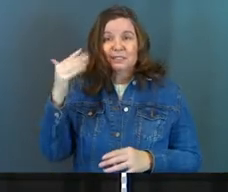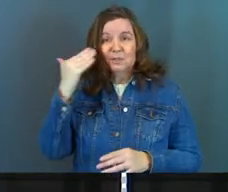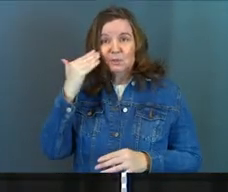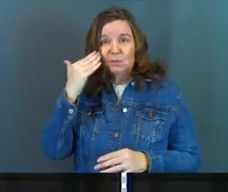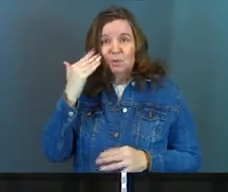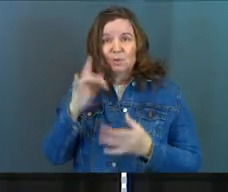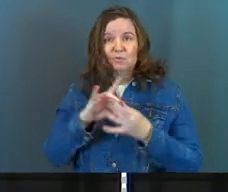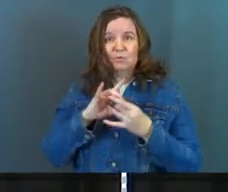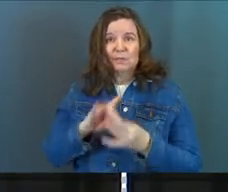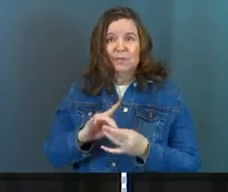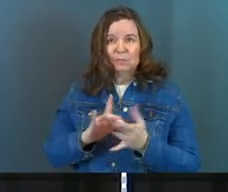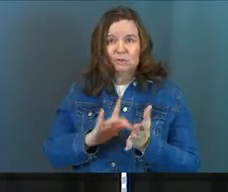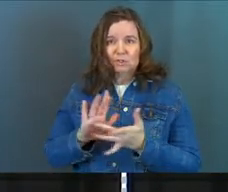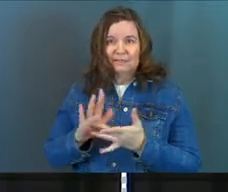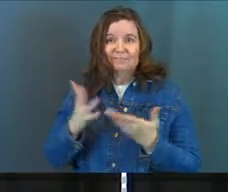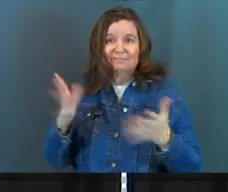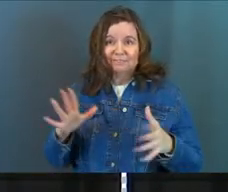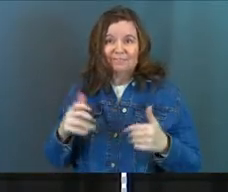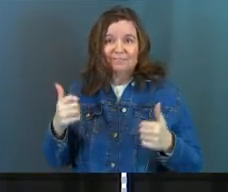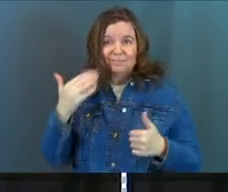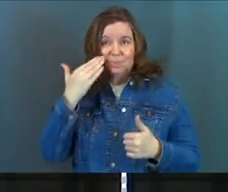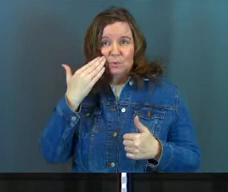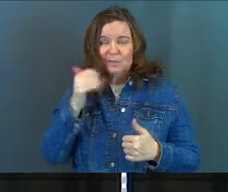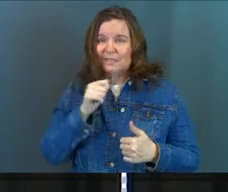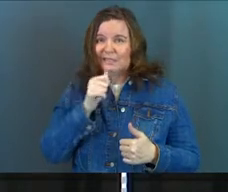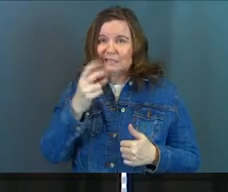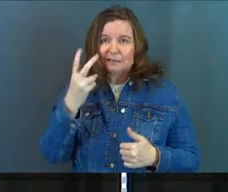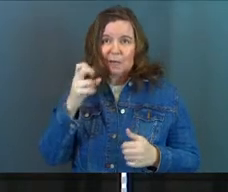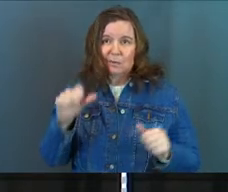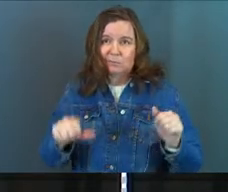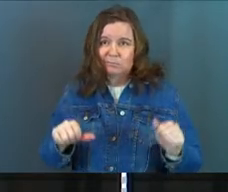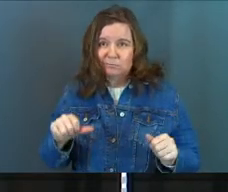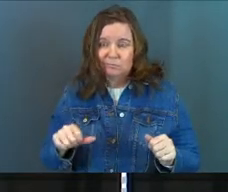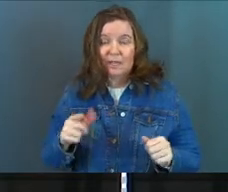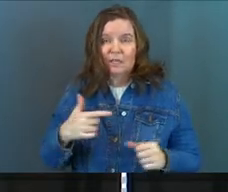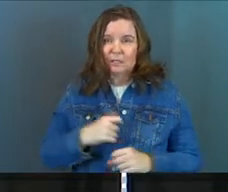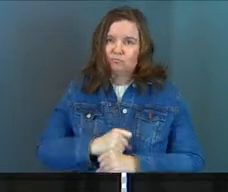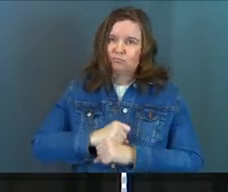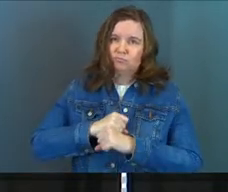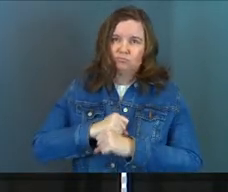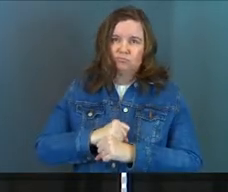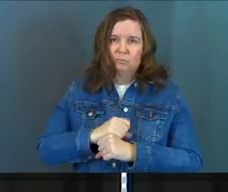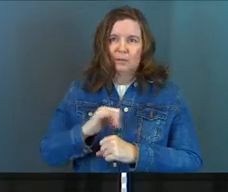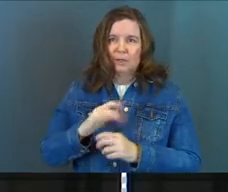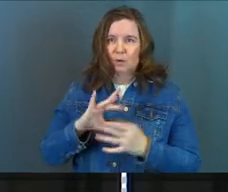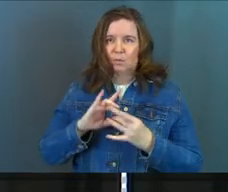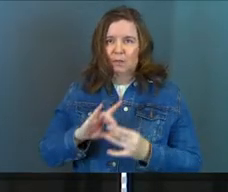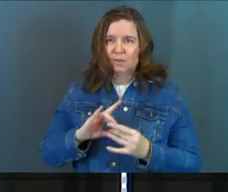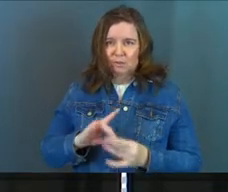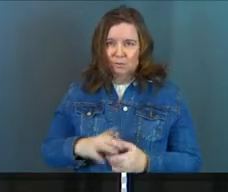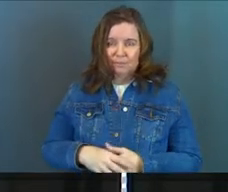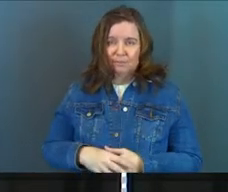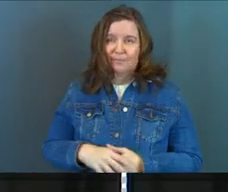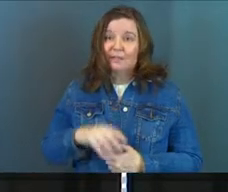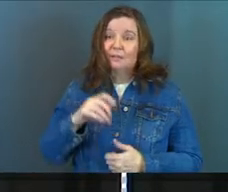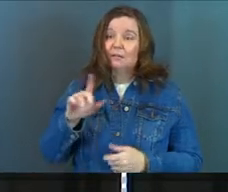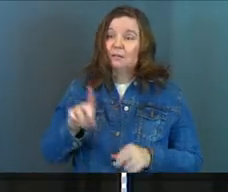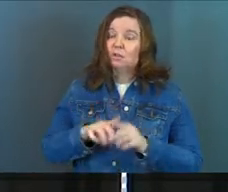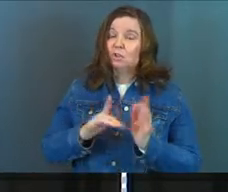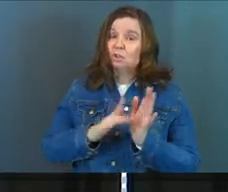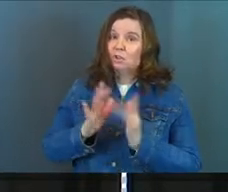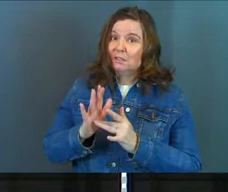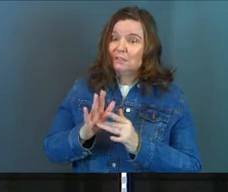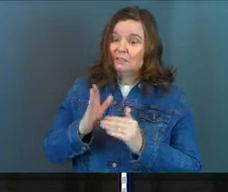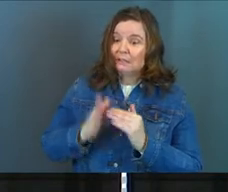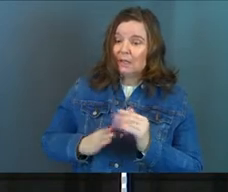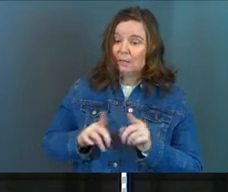knew what his relationship with Jesus was, and he didn't doubt it, and he was secure in that relationship. Not only